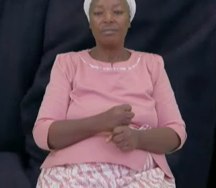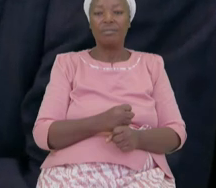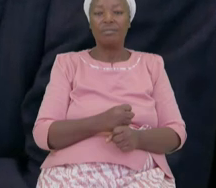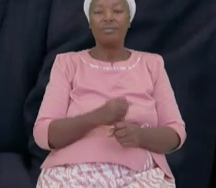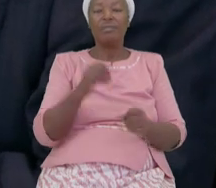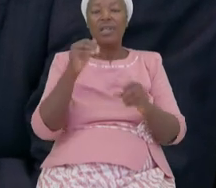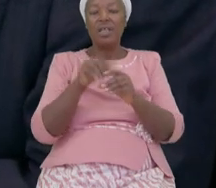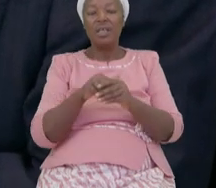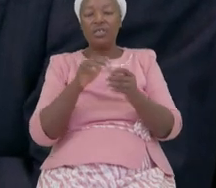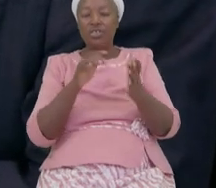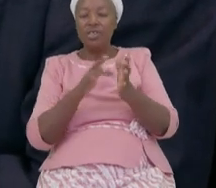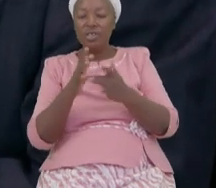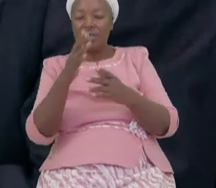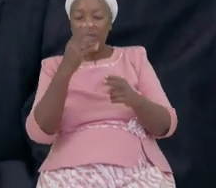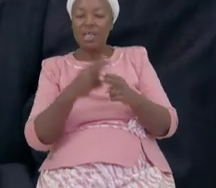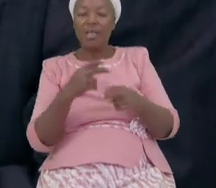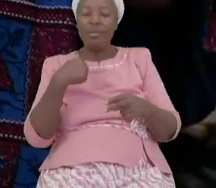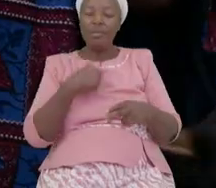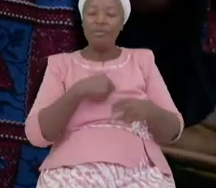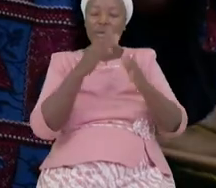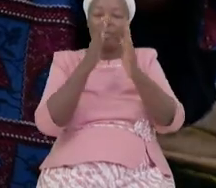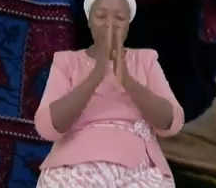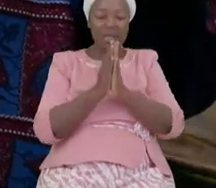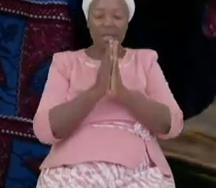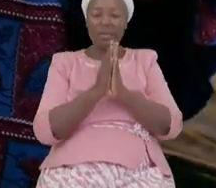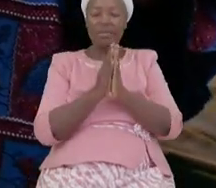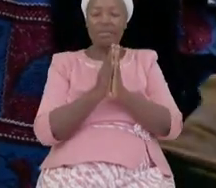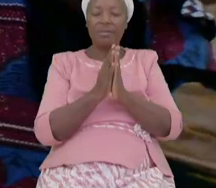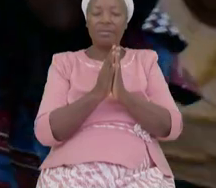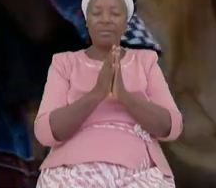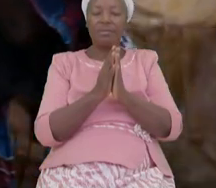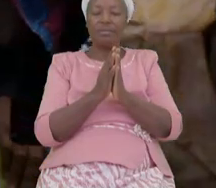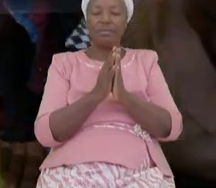In Jesus' name we pray.